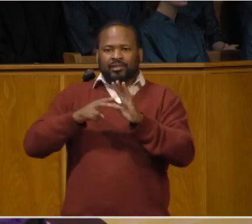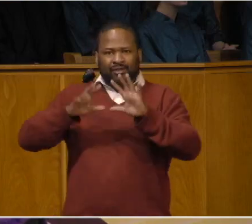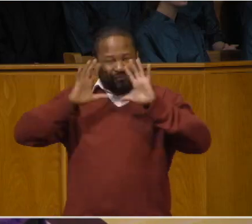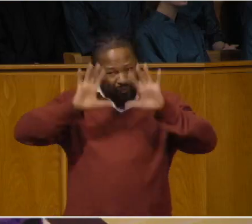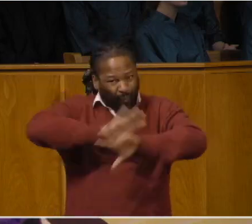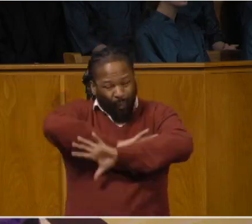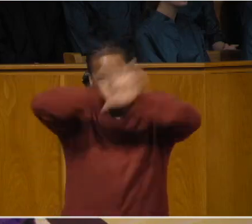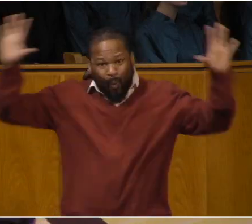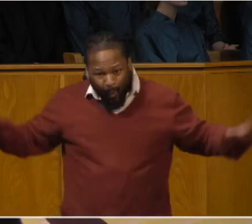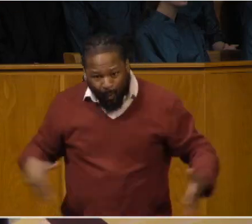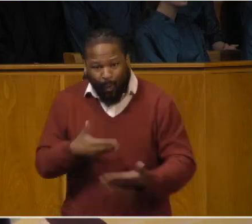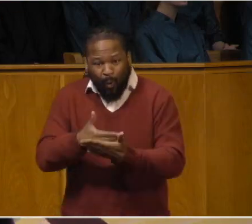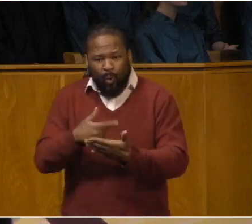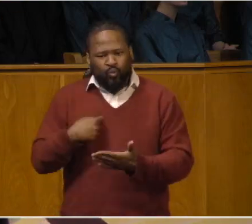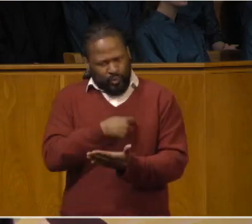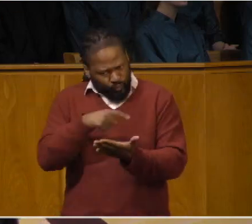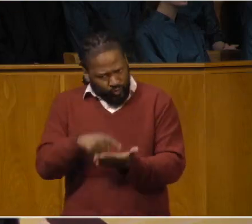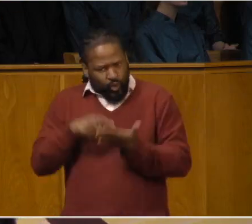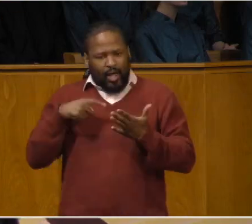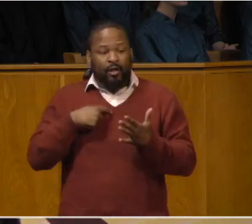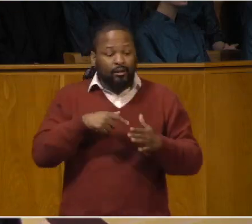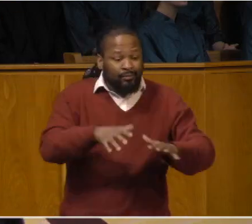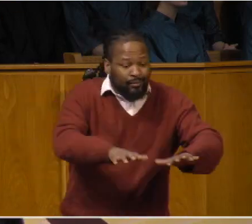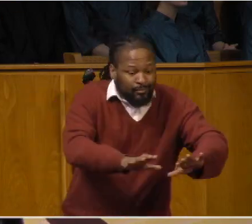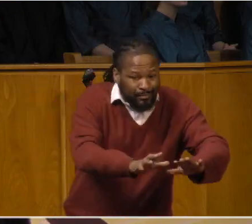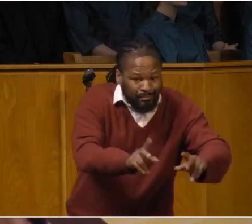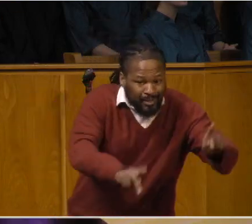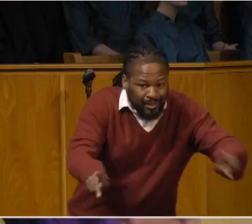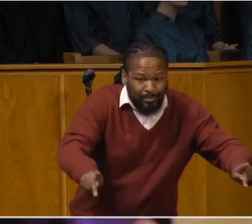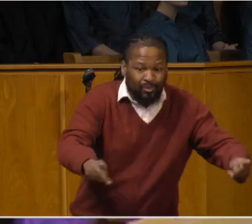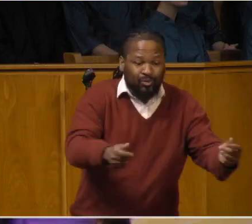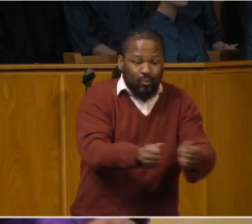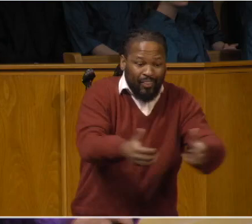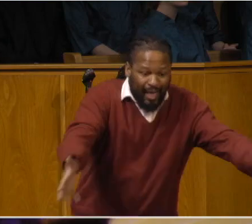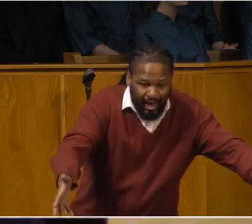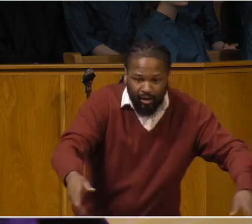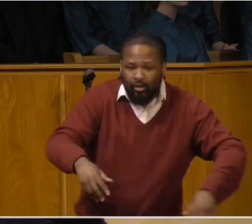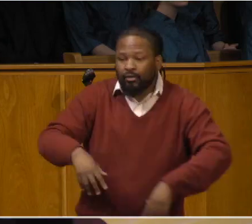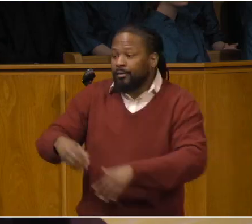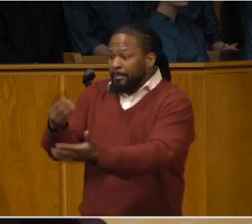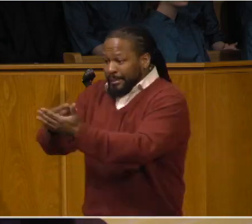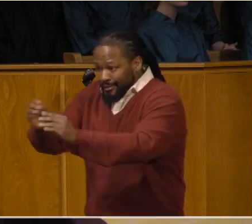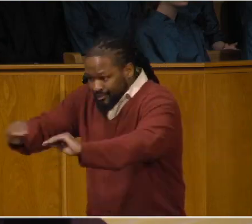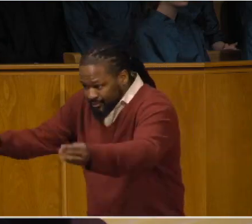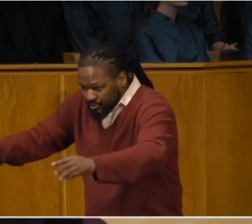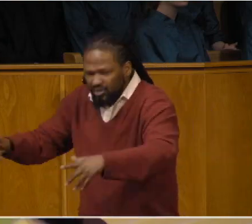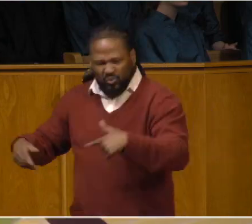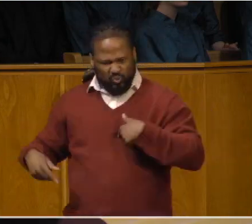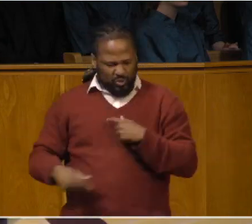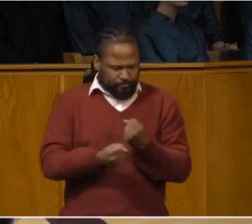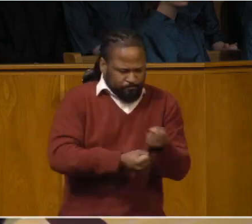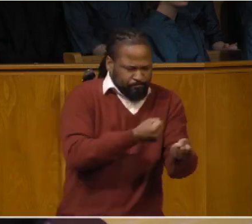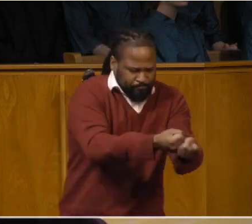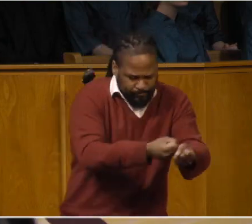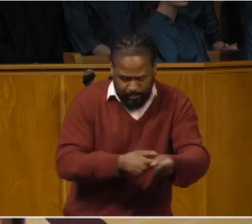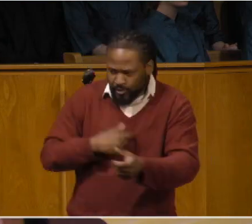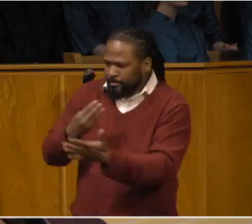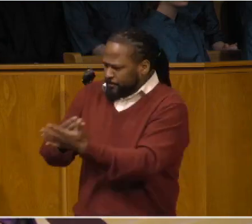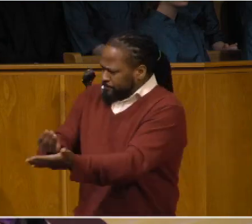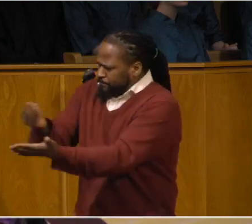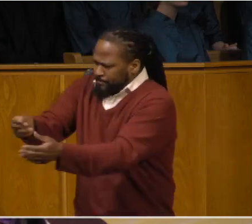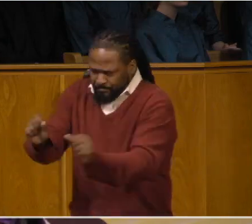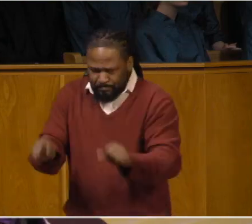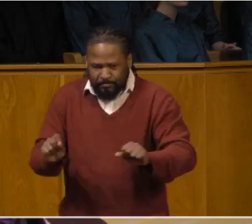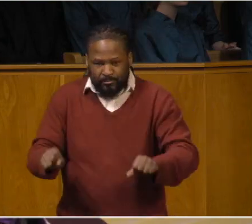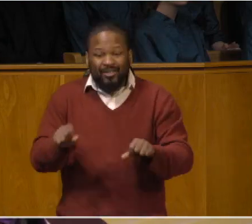to take care of those who are less fortunate, and that means persons with no money, yes, but also persons who are poor